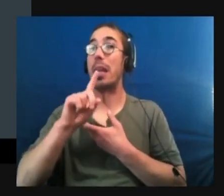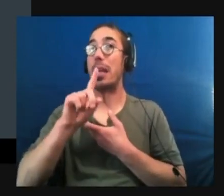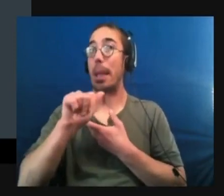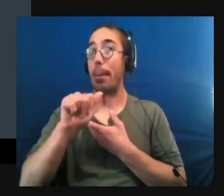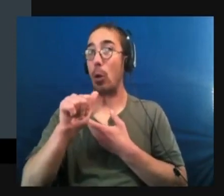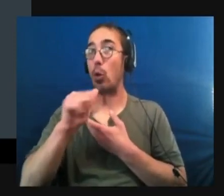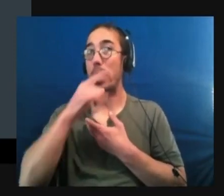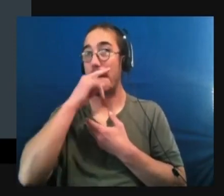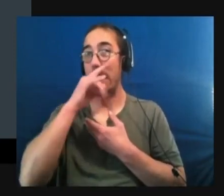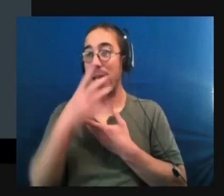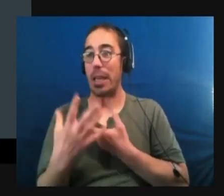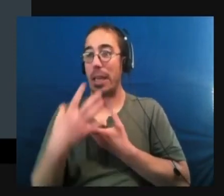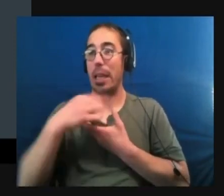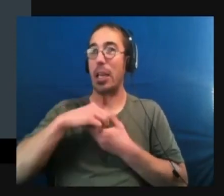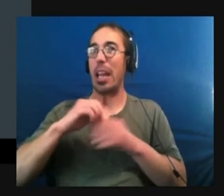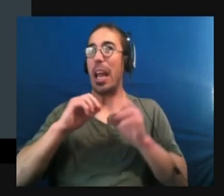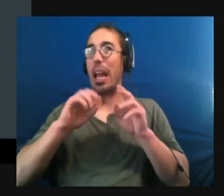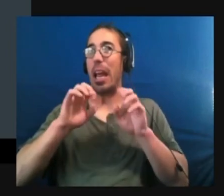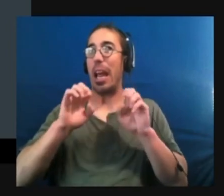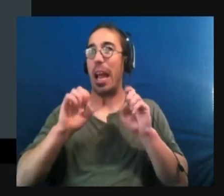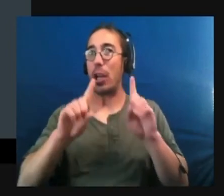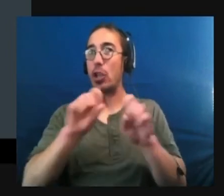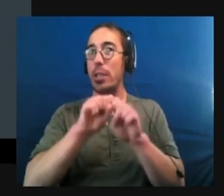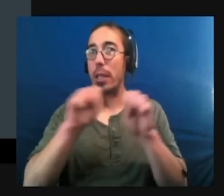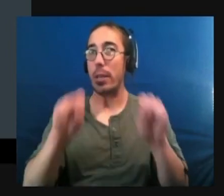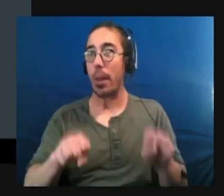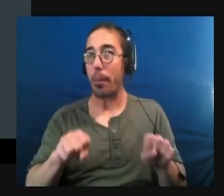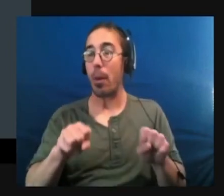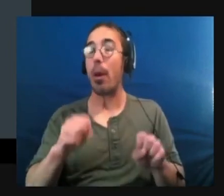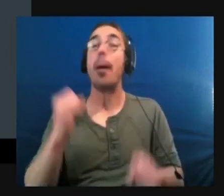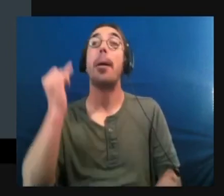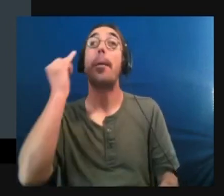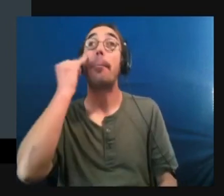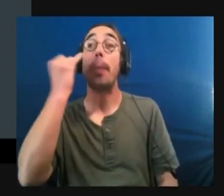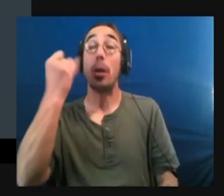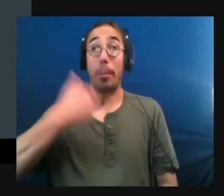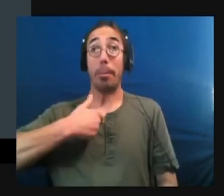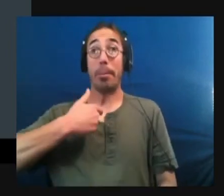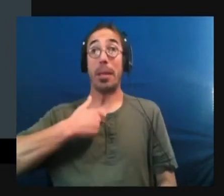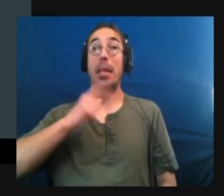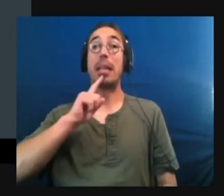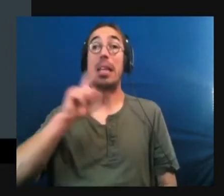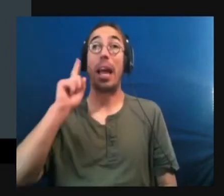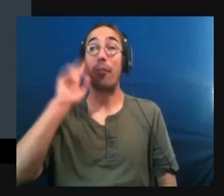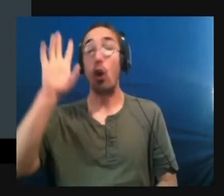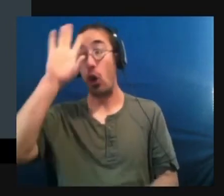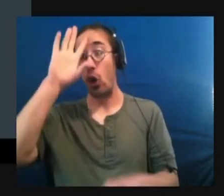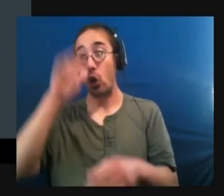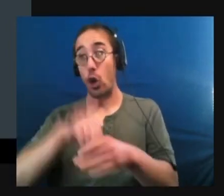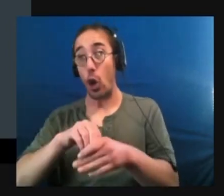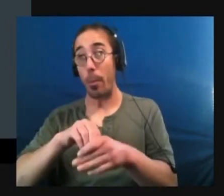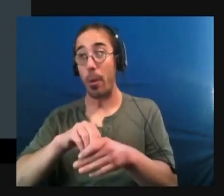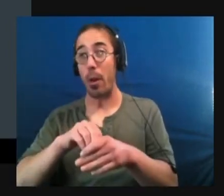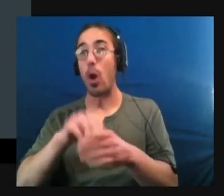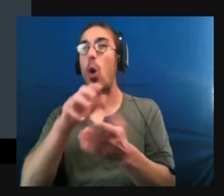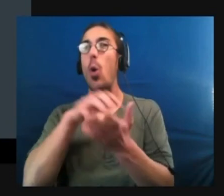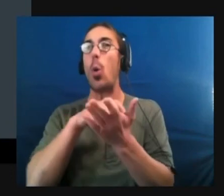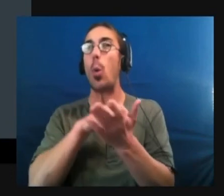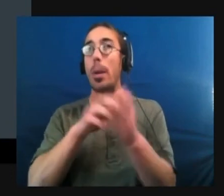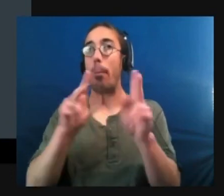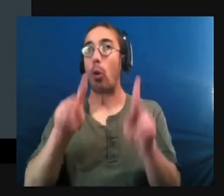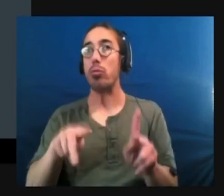the education system. So if you can imagine me, a little deaf, autistic, medically fragile person,